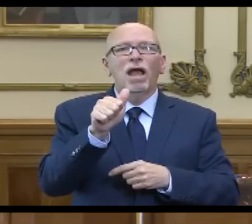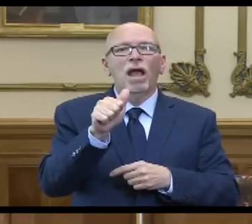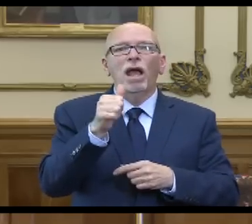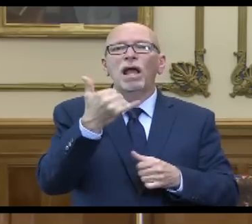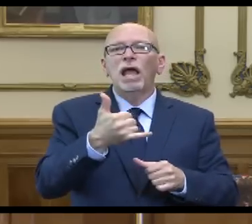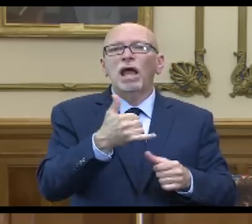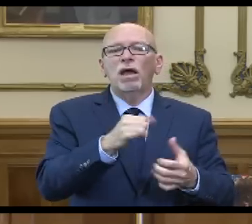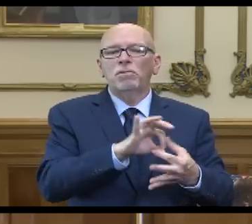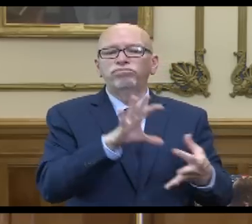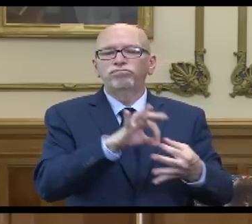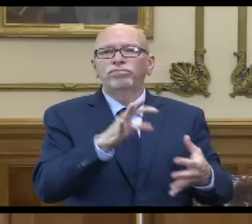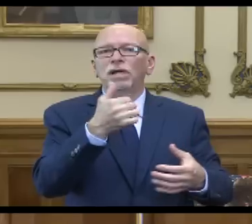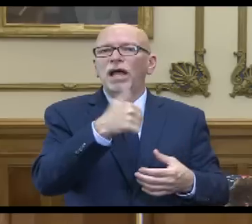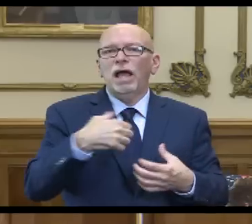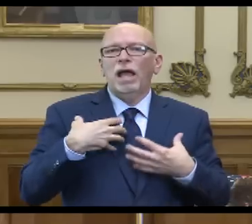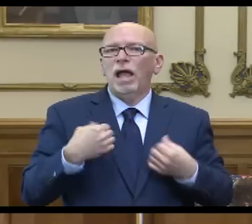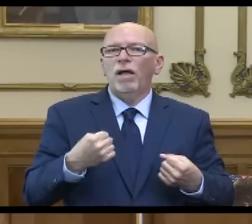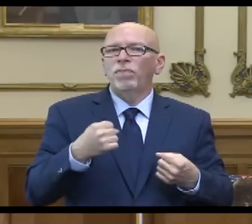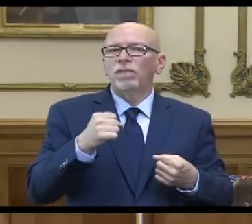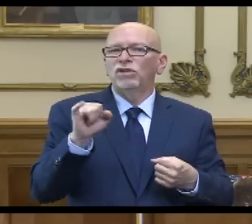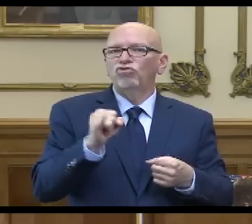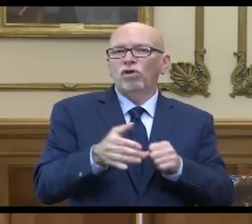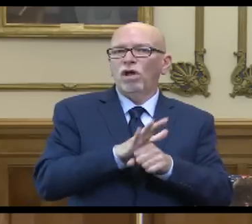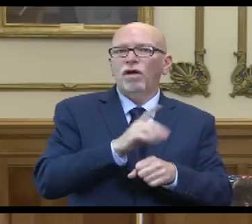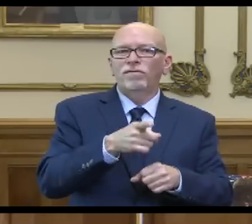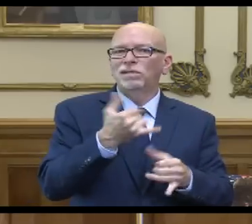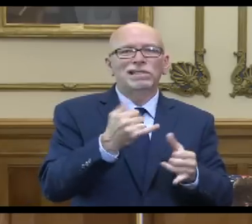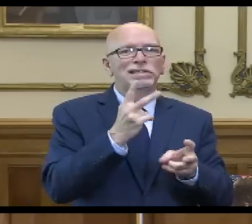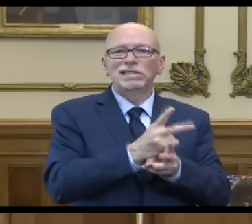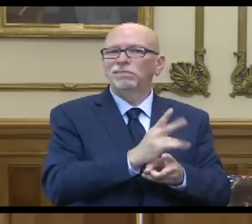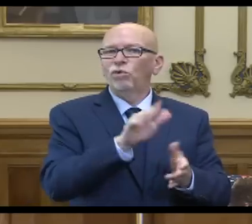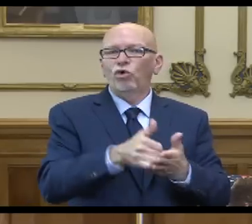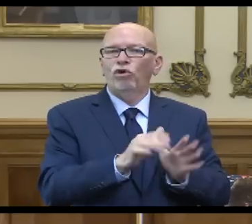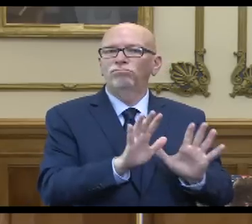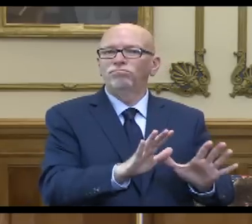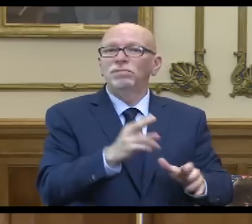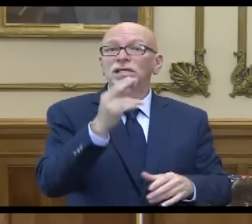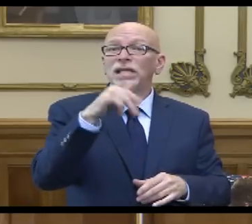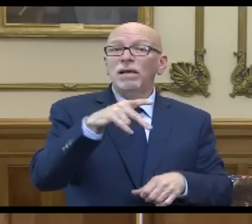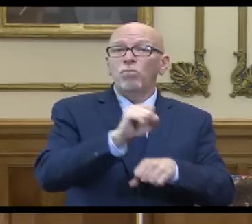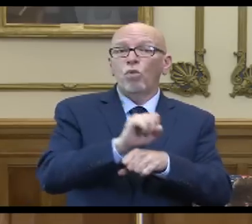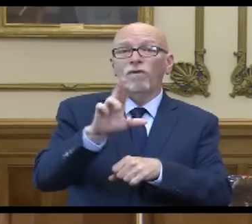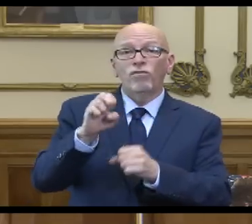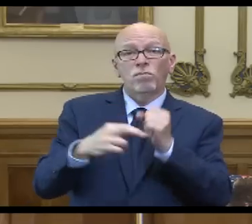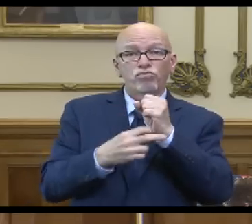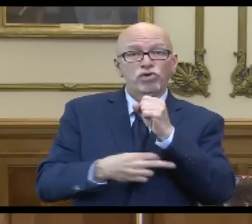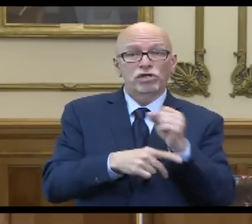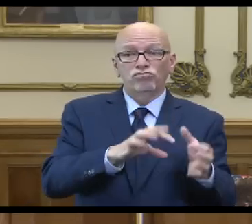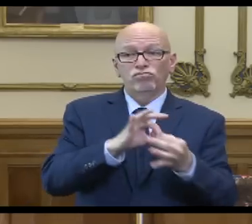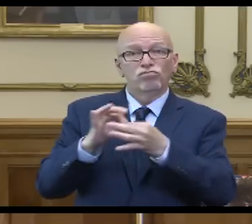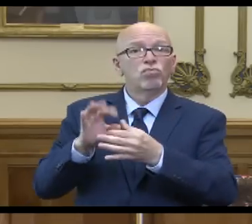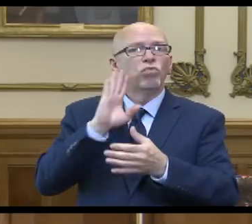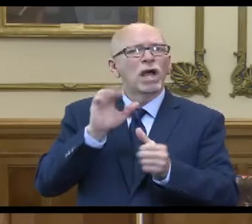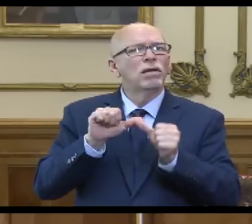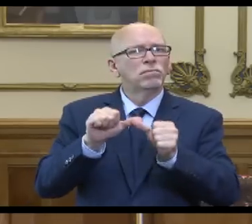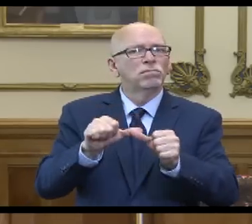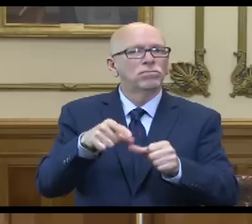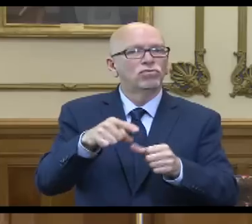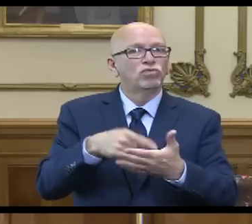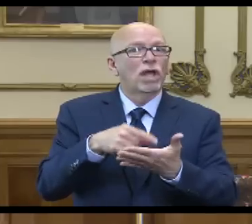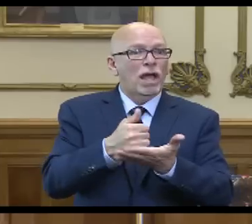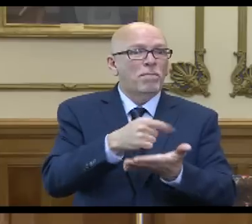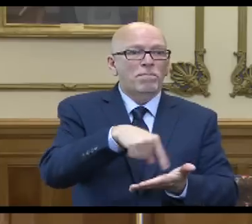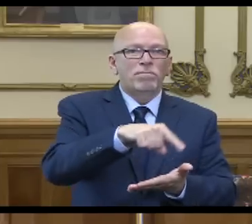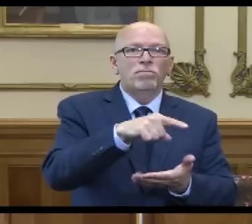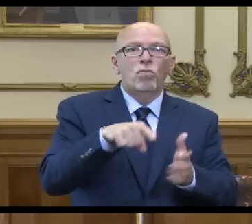members of any health coverage program for any reason at all. HIP Workforce Bridge will be in place to support members immediately